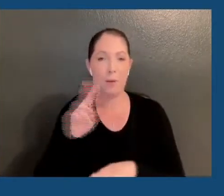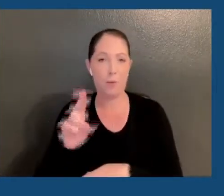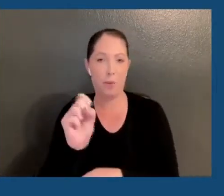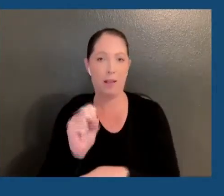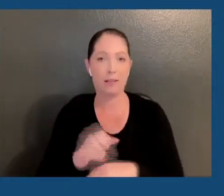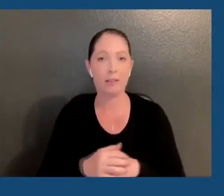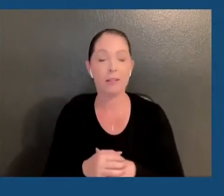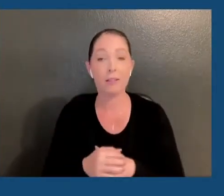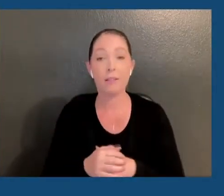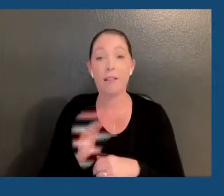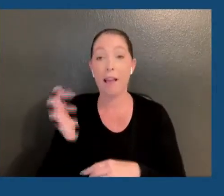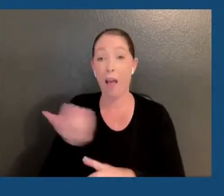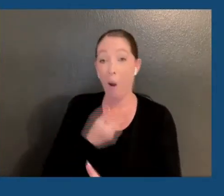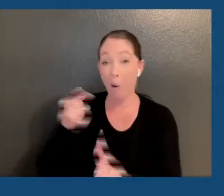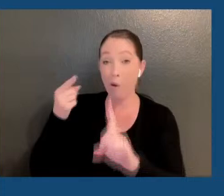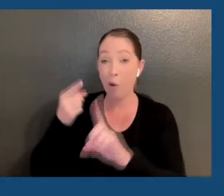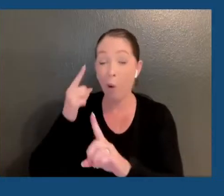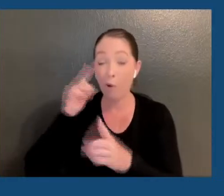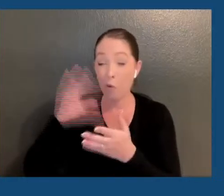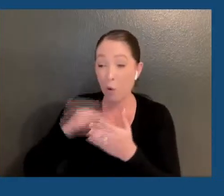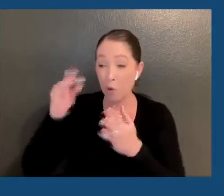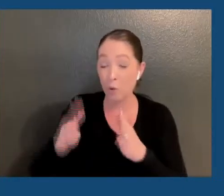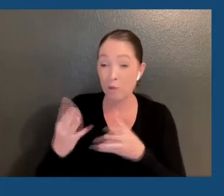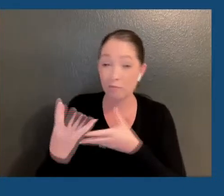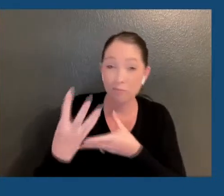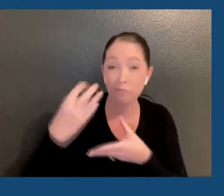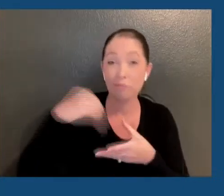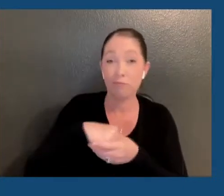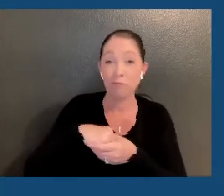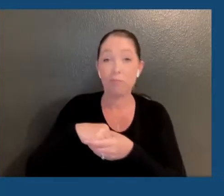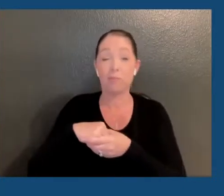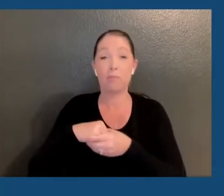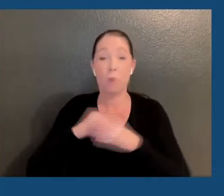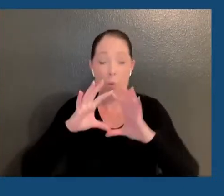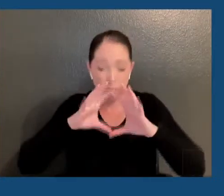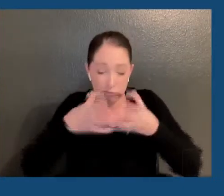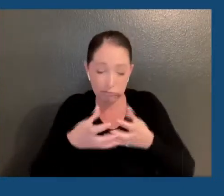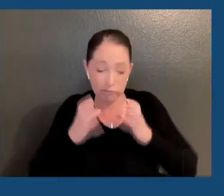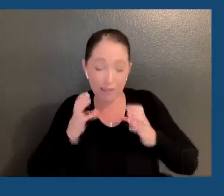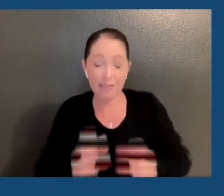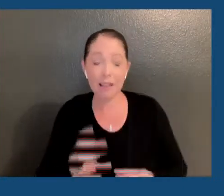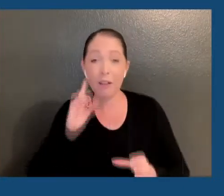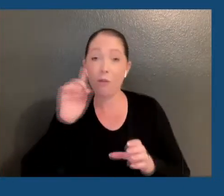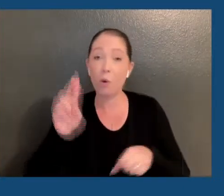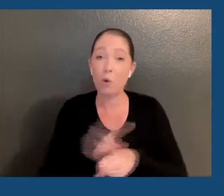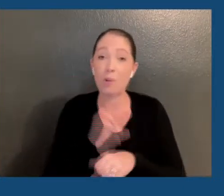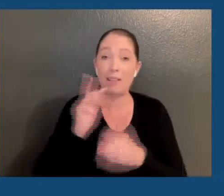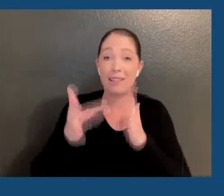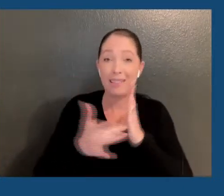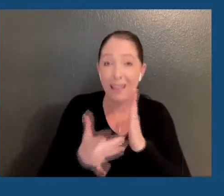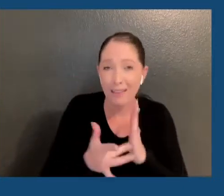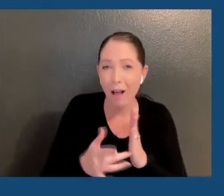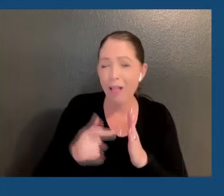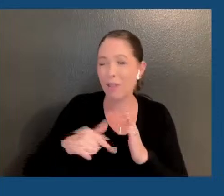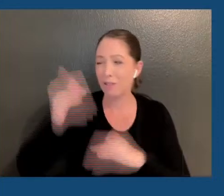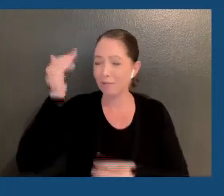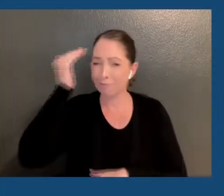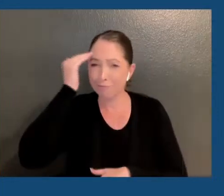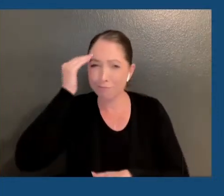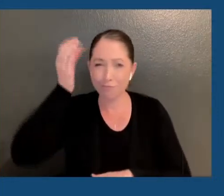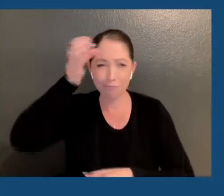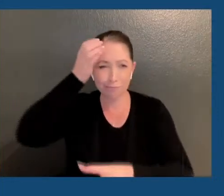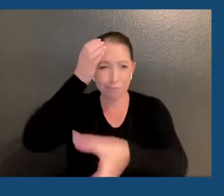really becoming engaged global citizens who are using this technology, this know-how, and this